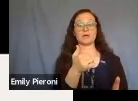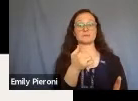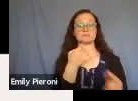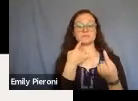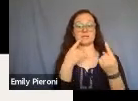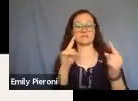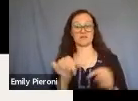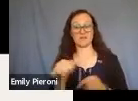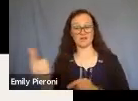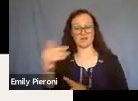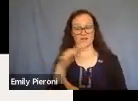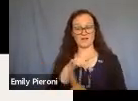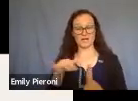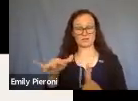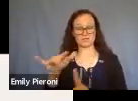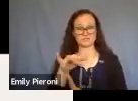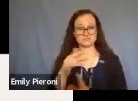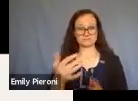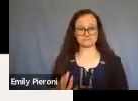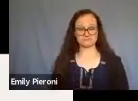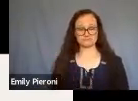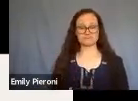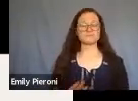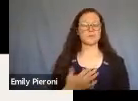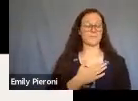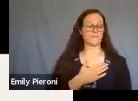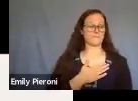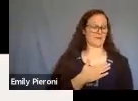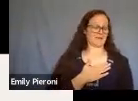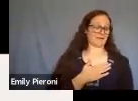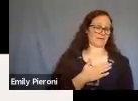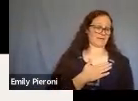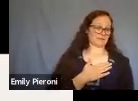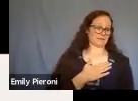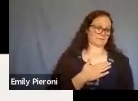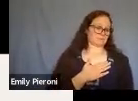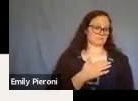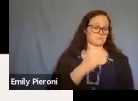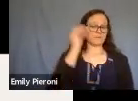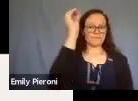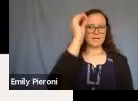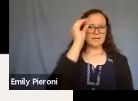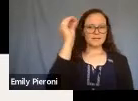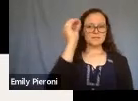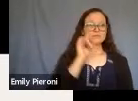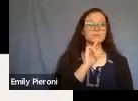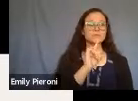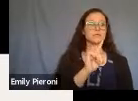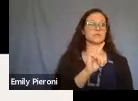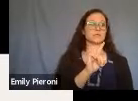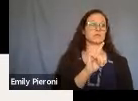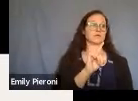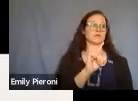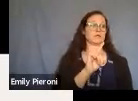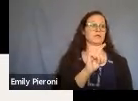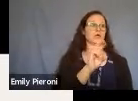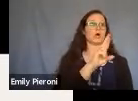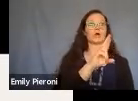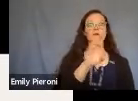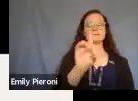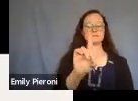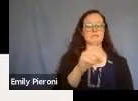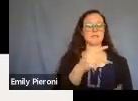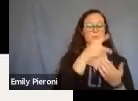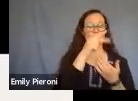opinion, about, you know, to build up a long-term research and development program on it will